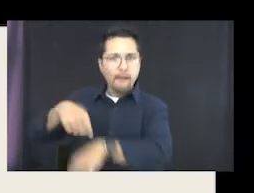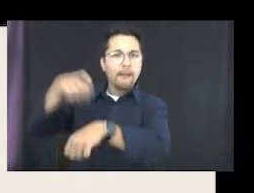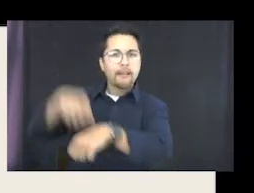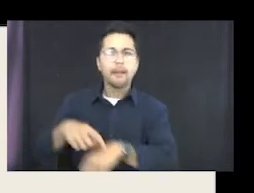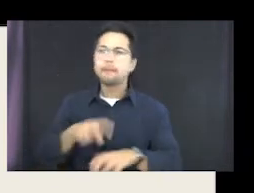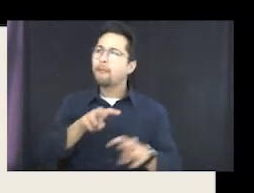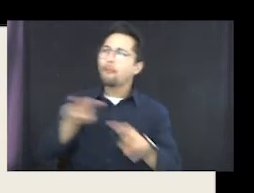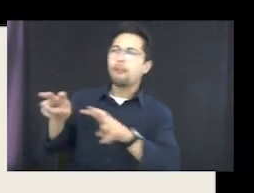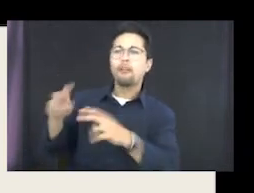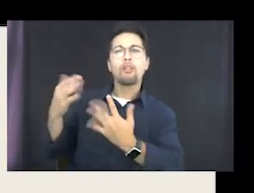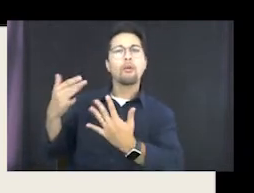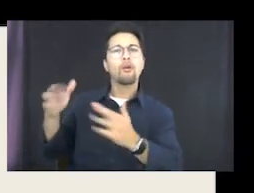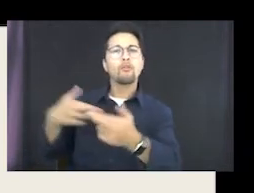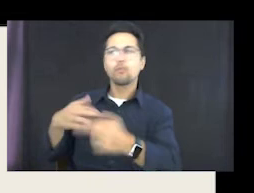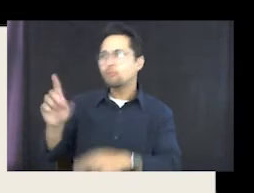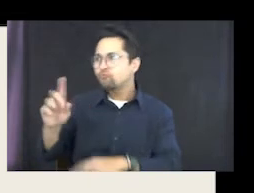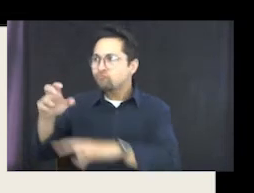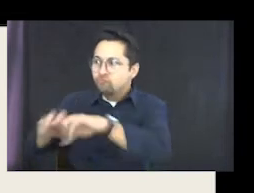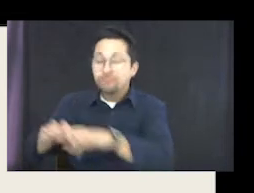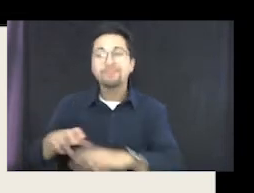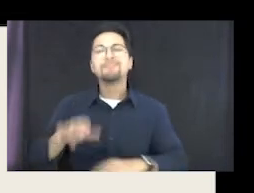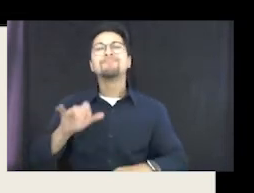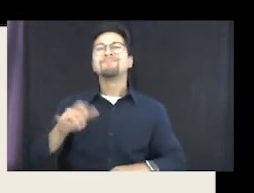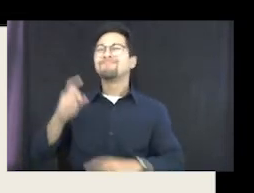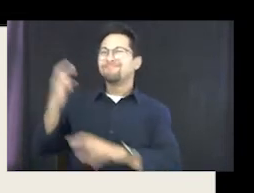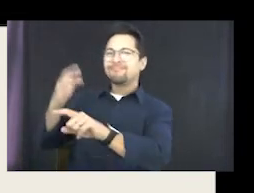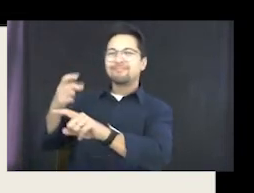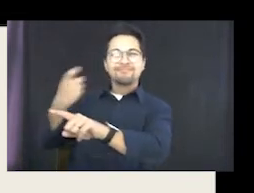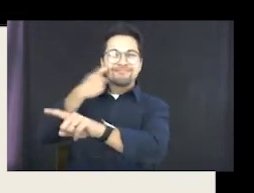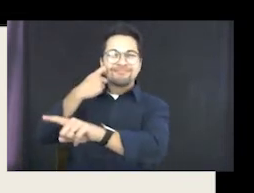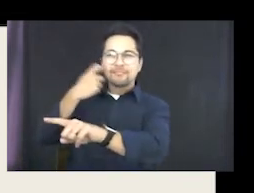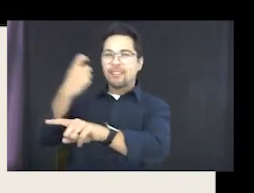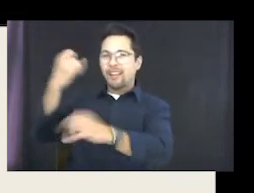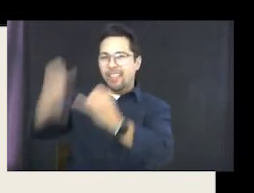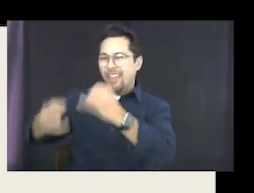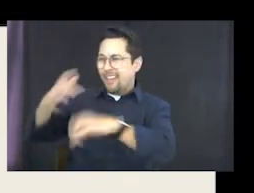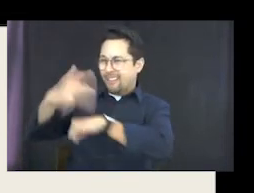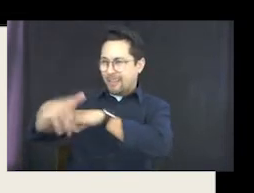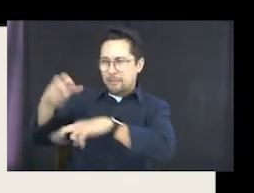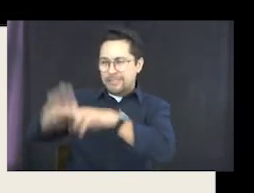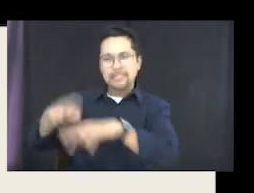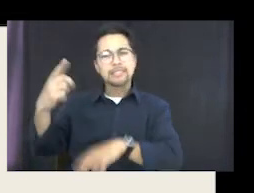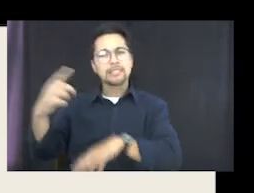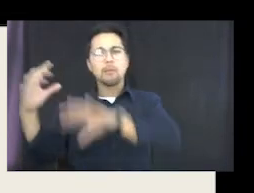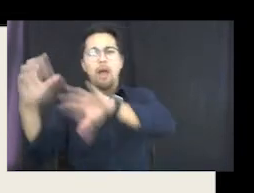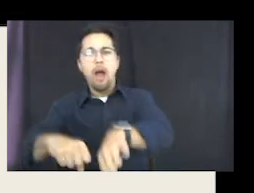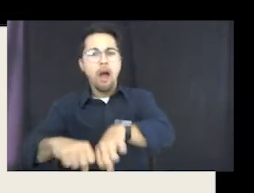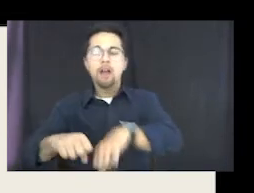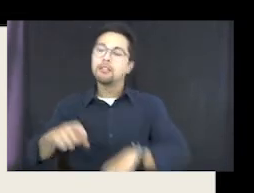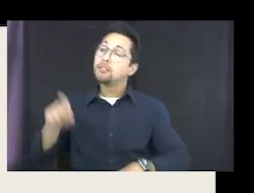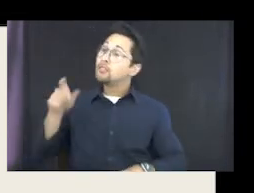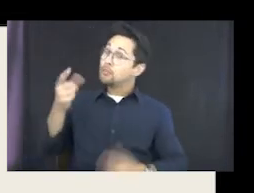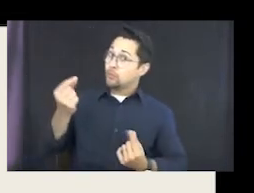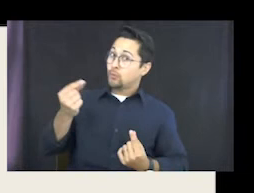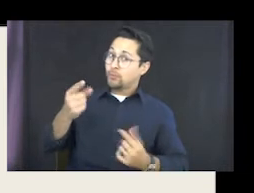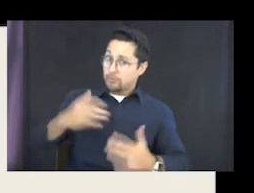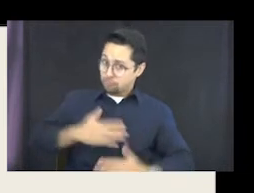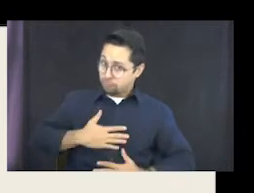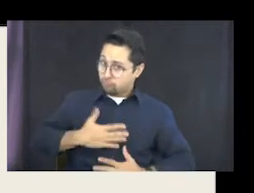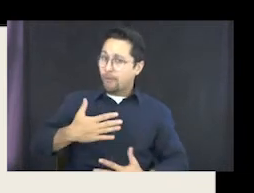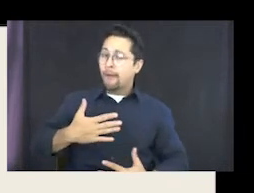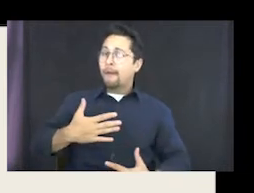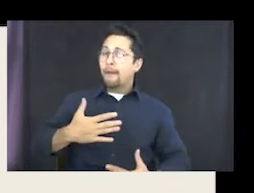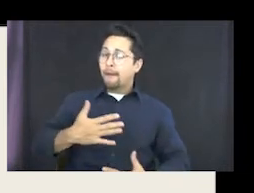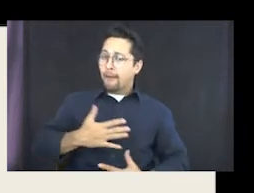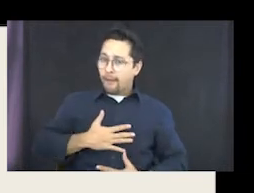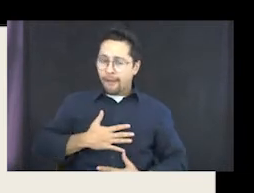waiting room for a place to sit, but then you realize someone just sat in that last available seat. You take a deep breath and decide to stand in the